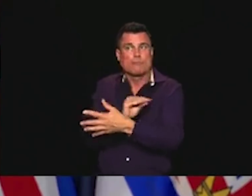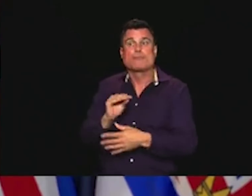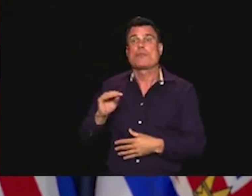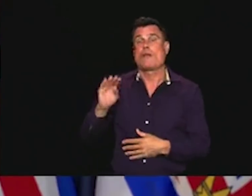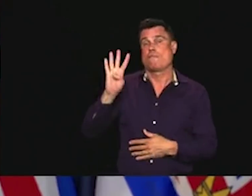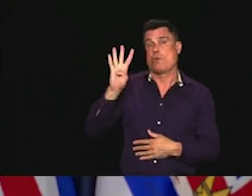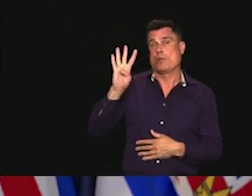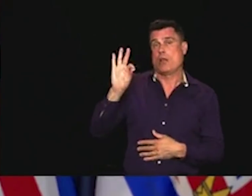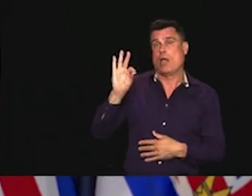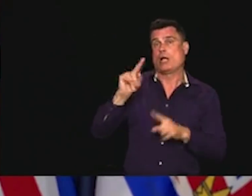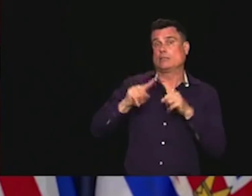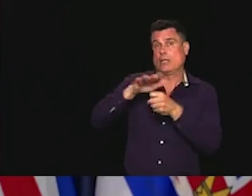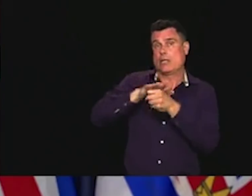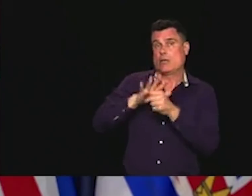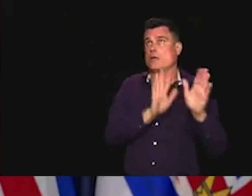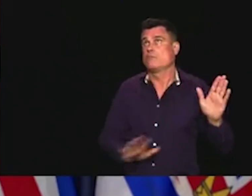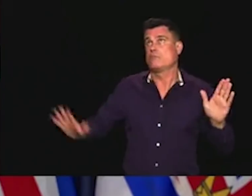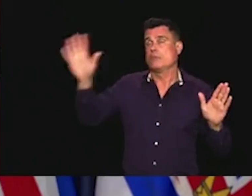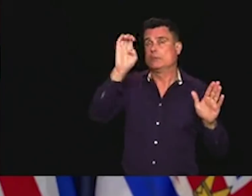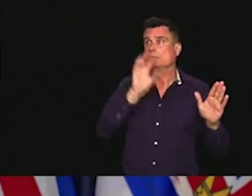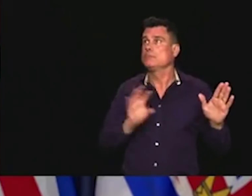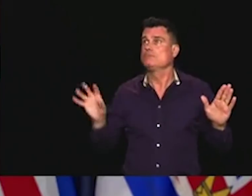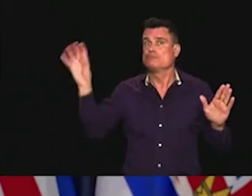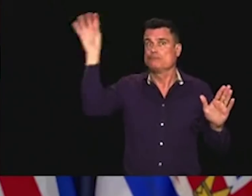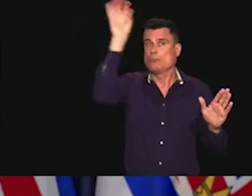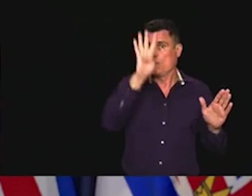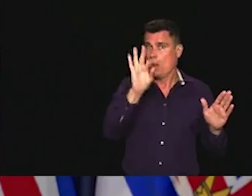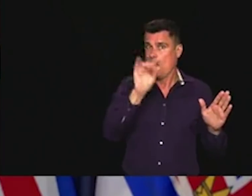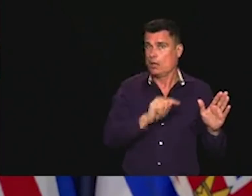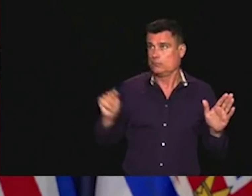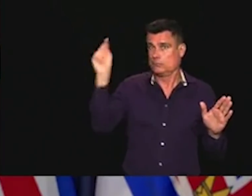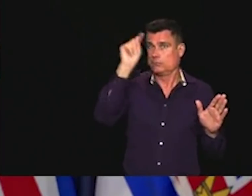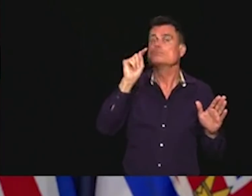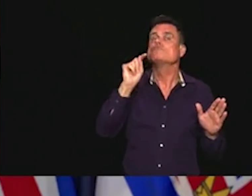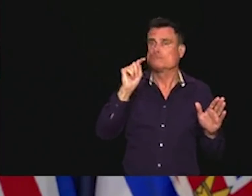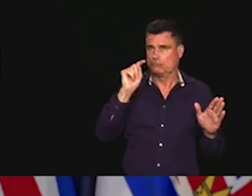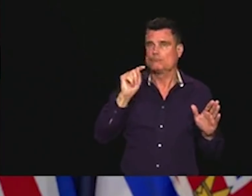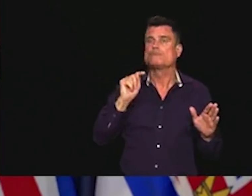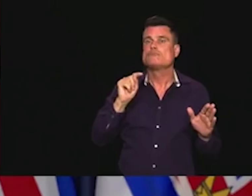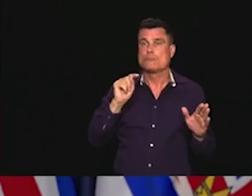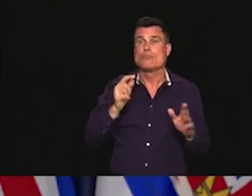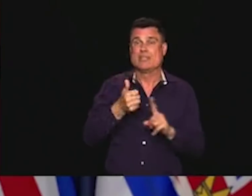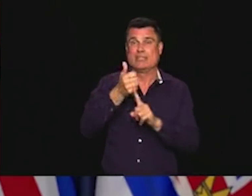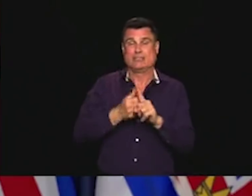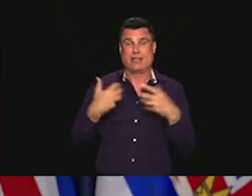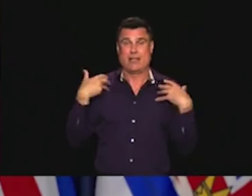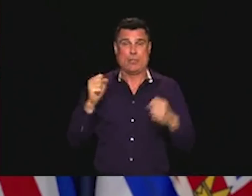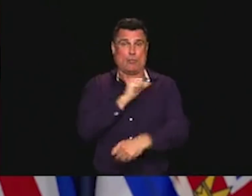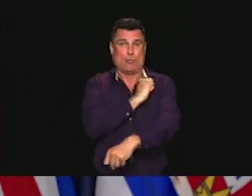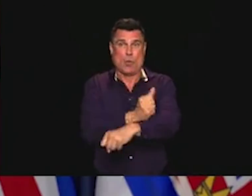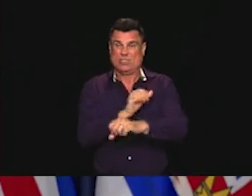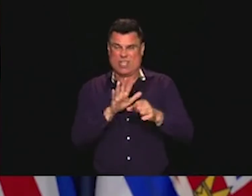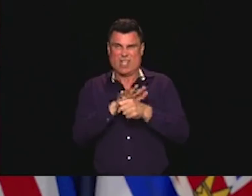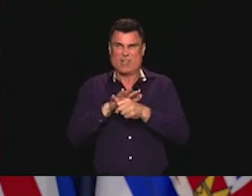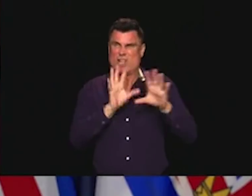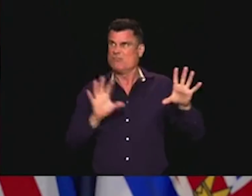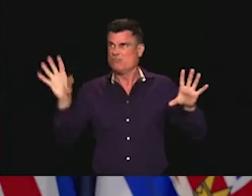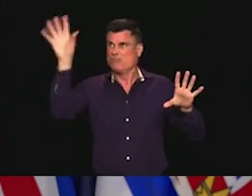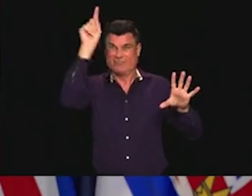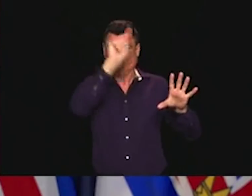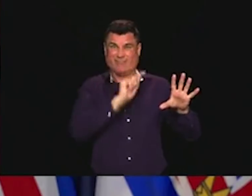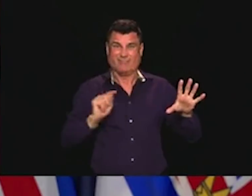this policy on May the 7th and have worked over the past week with patients, calling them to see if they're comfortable coming in for their surgeries, as